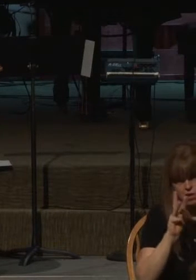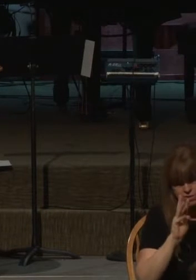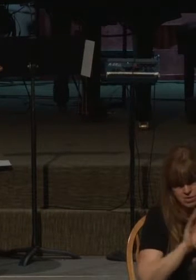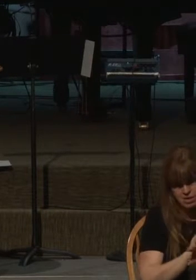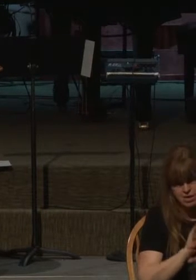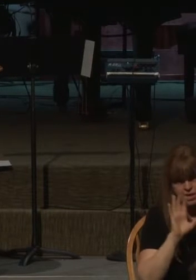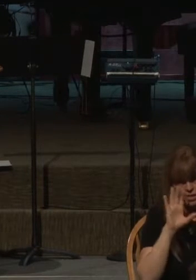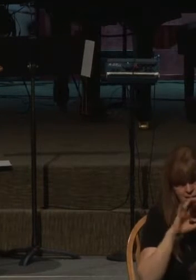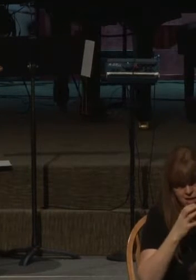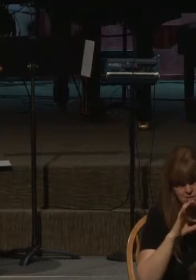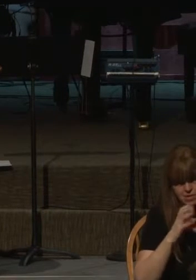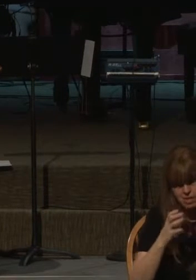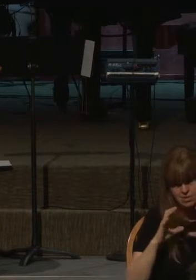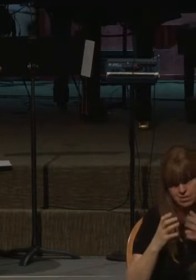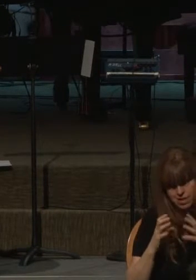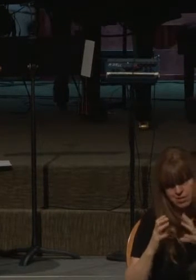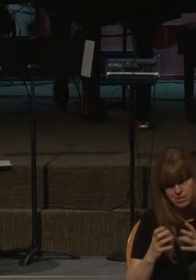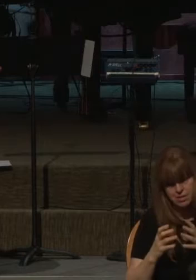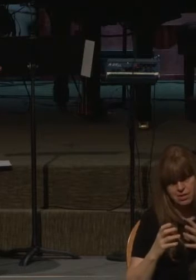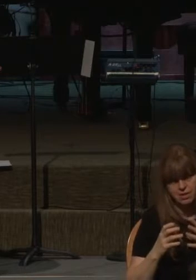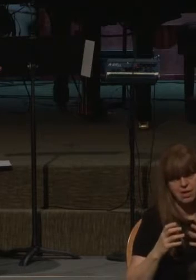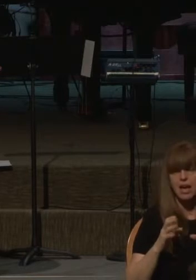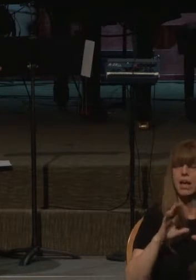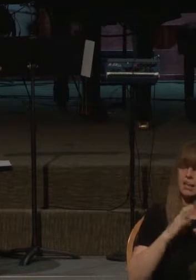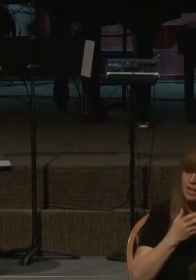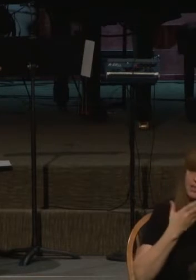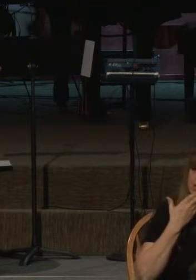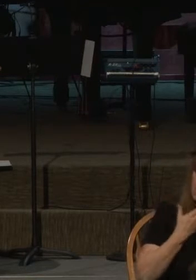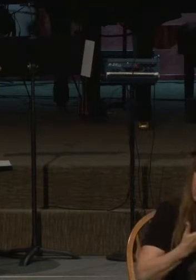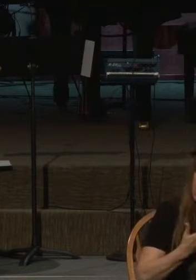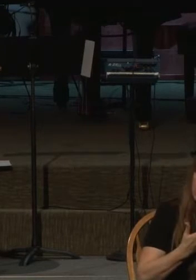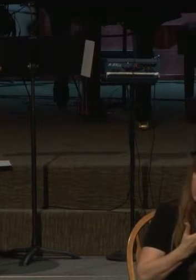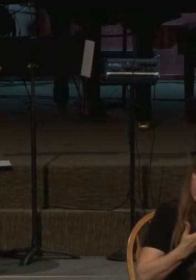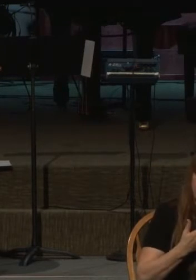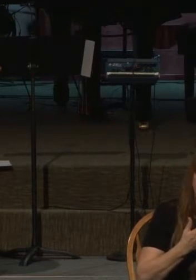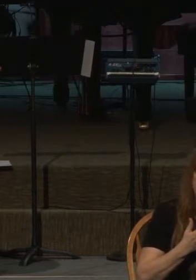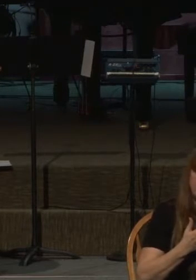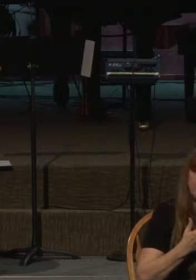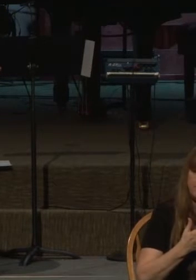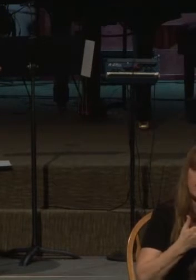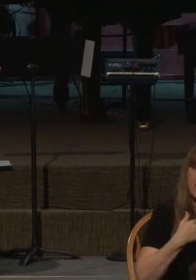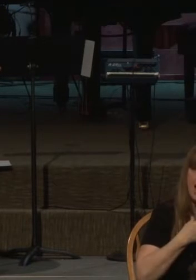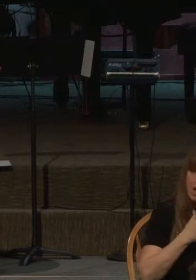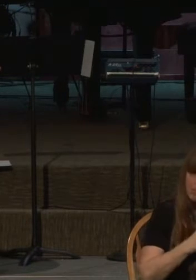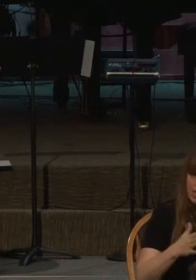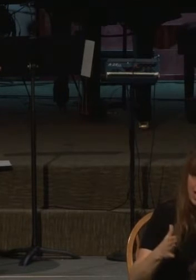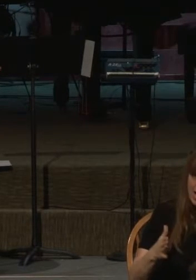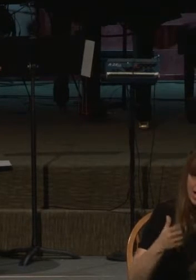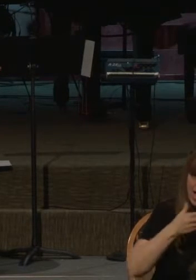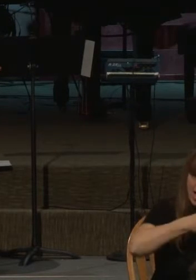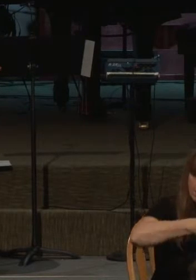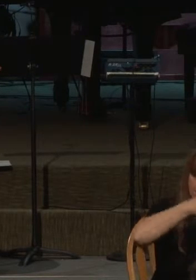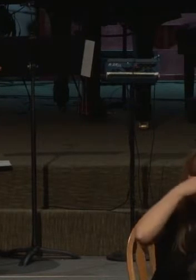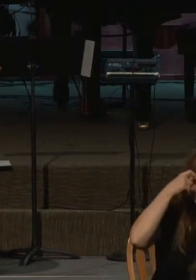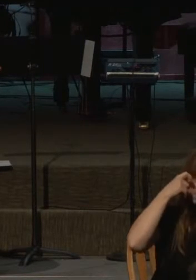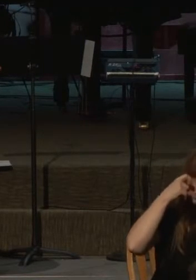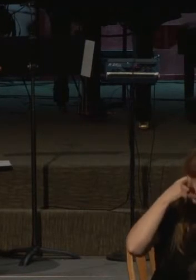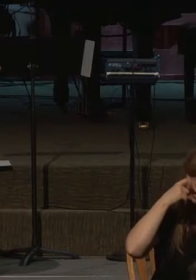We've been to classes. I'm not making fun of classes. Classes are good. I plan, once we get past this summer of